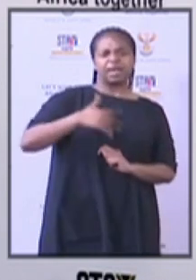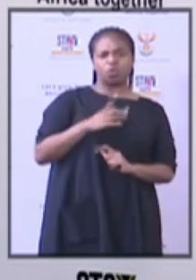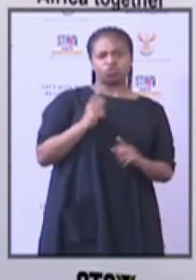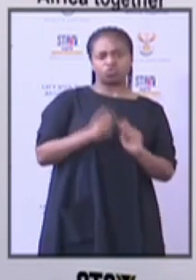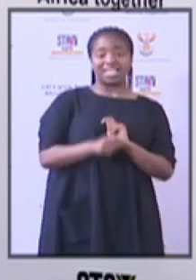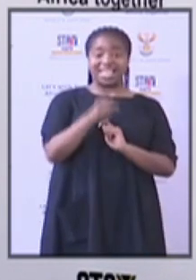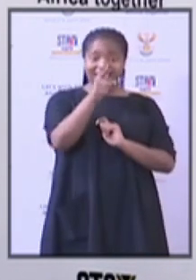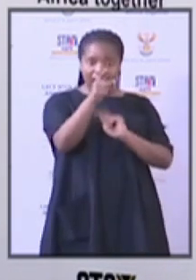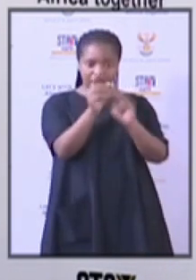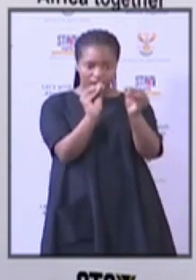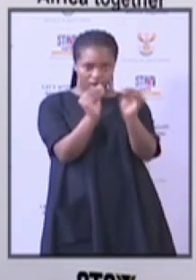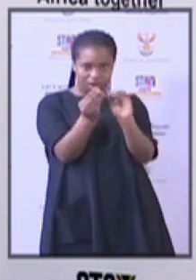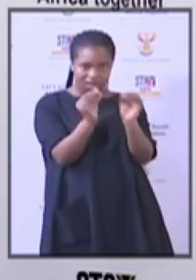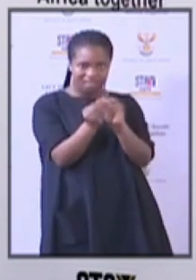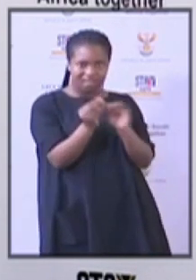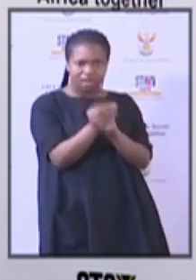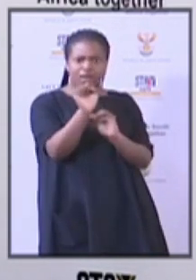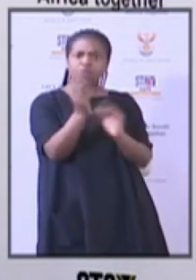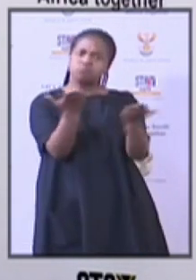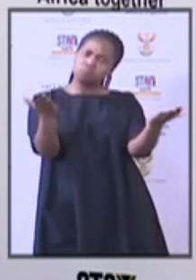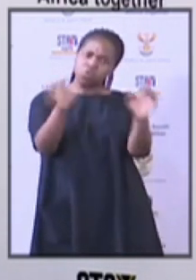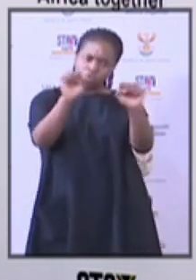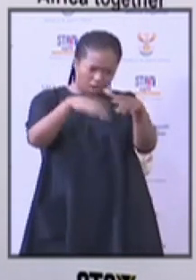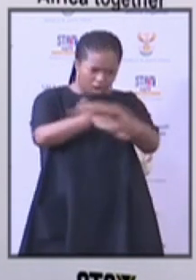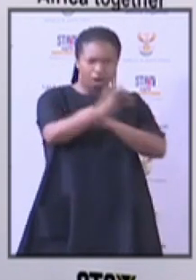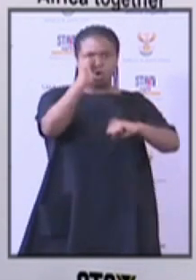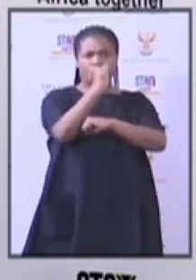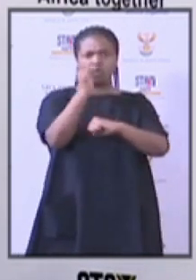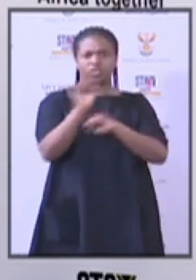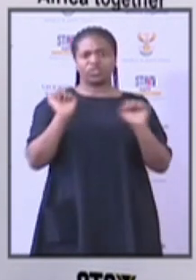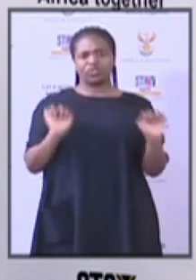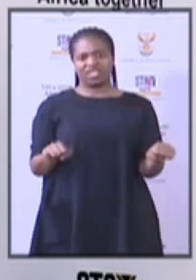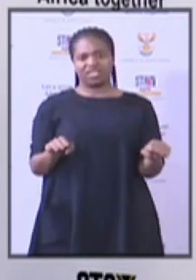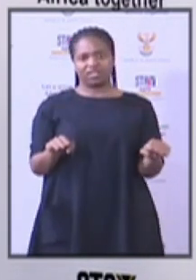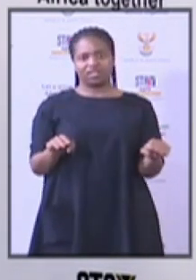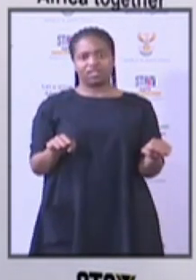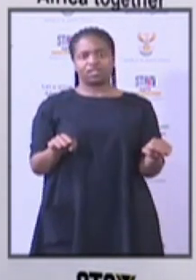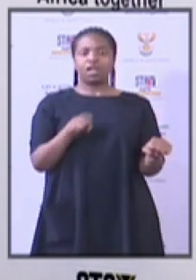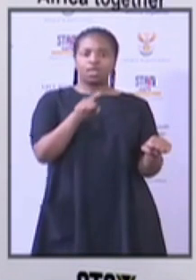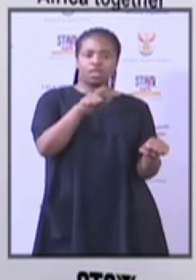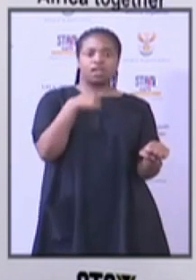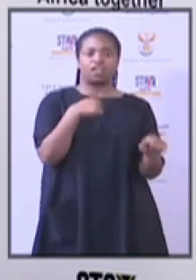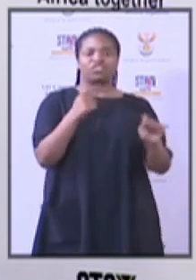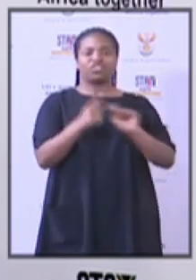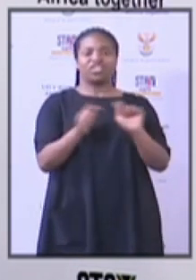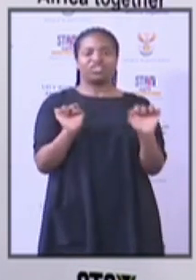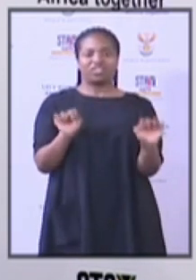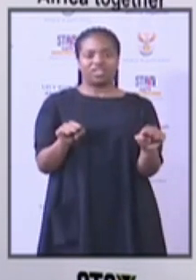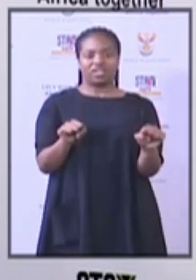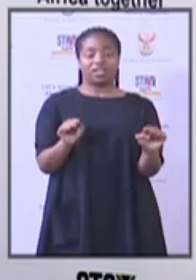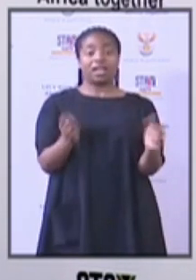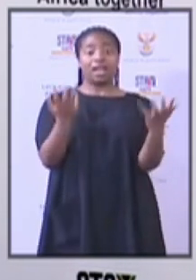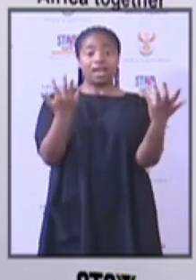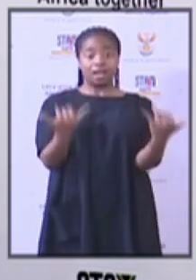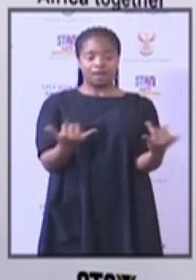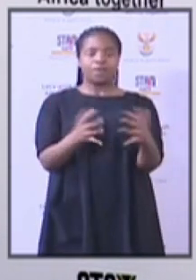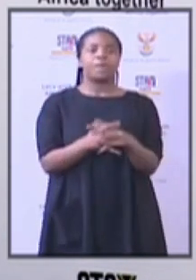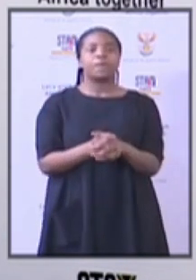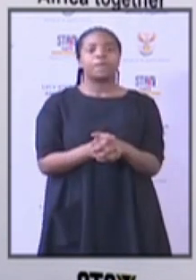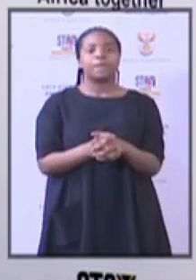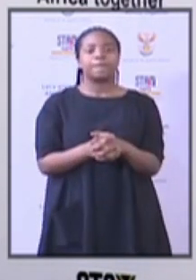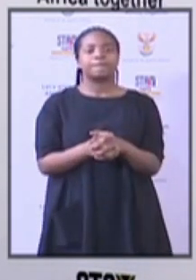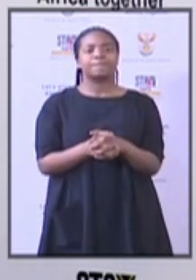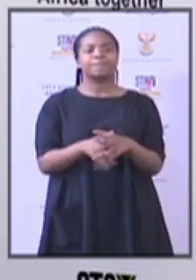called amendments. They are allowed to come into the office and make those amendments. Now the other category